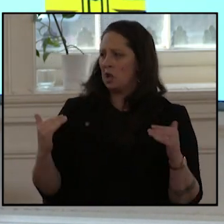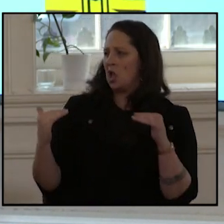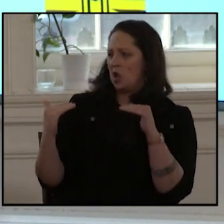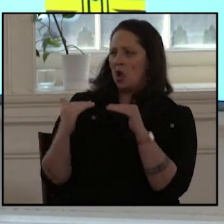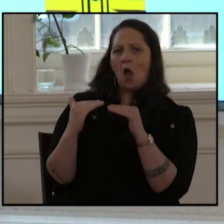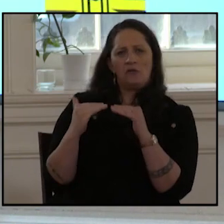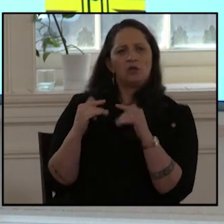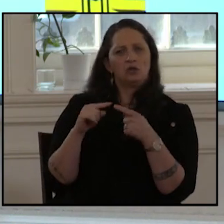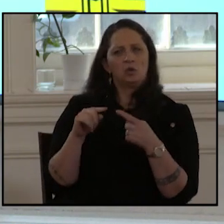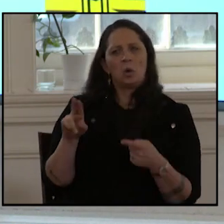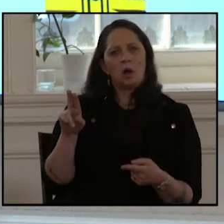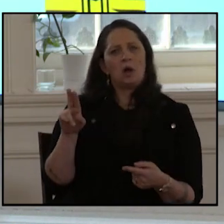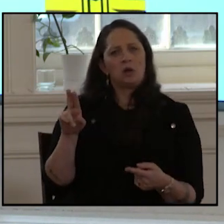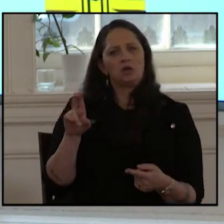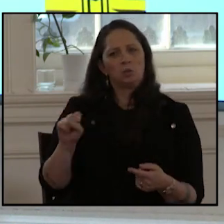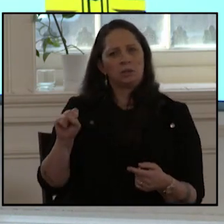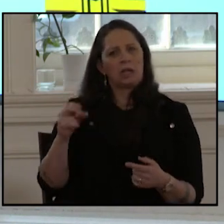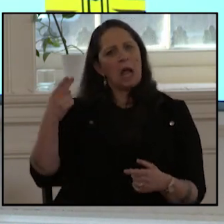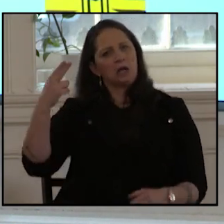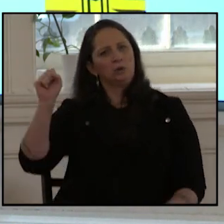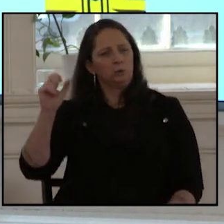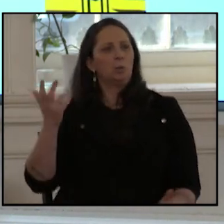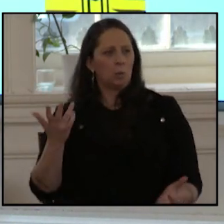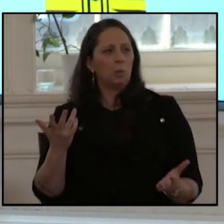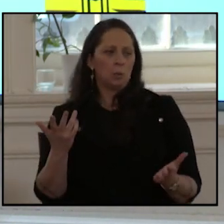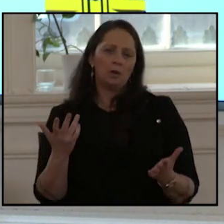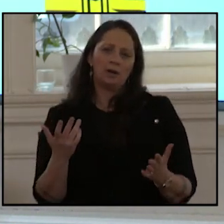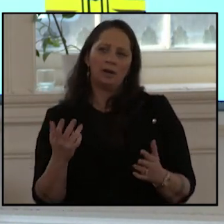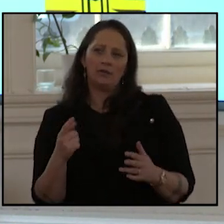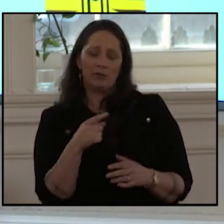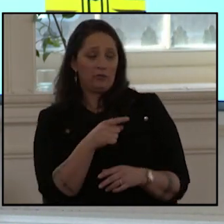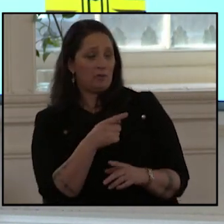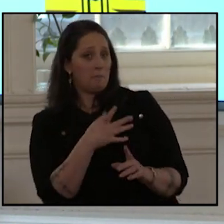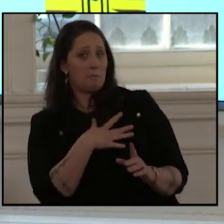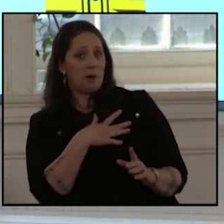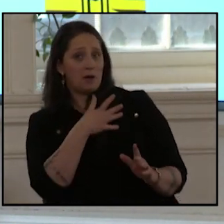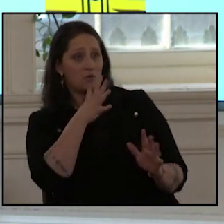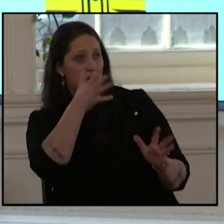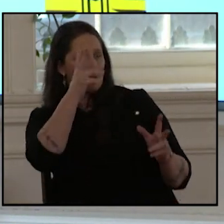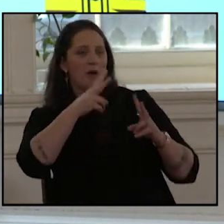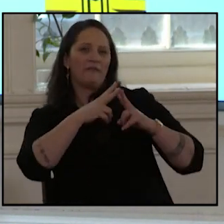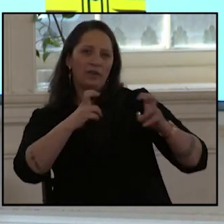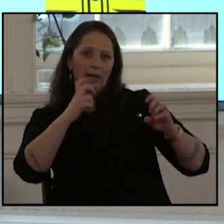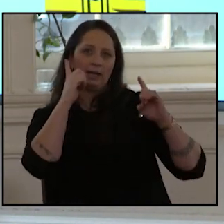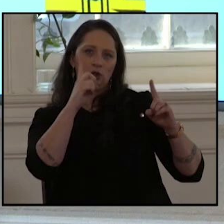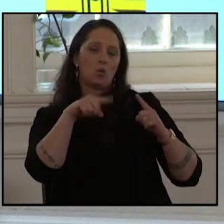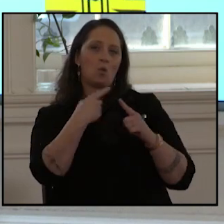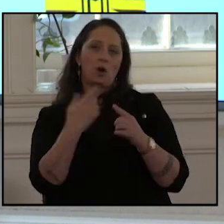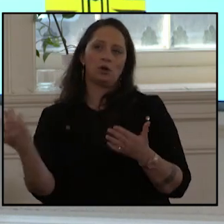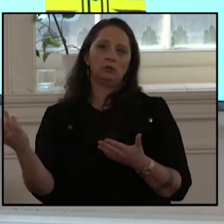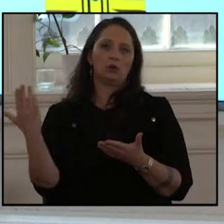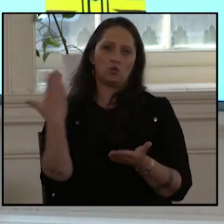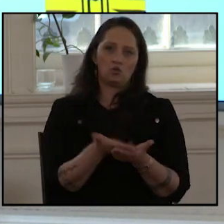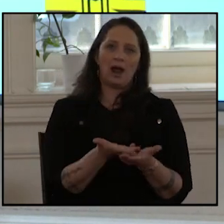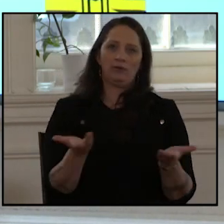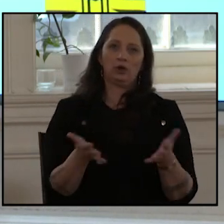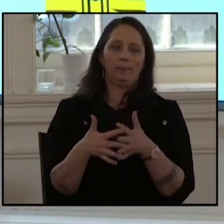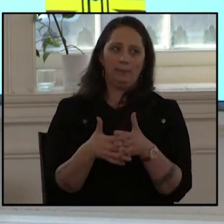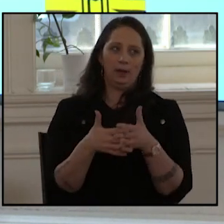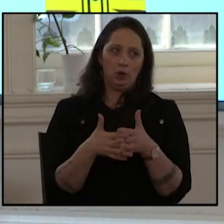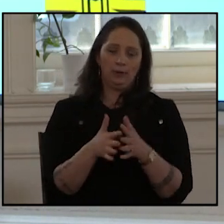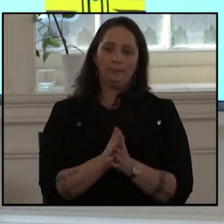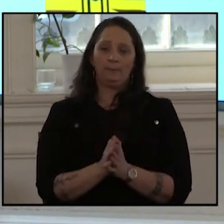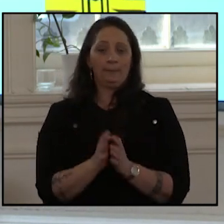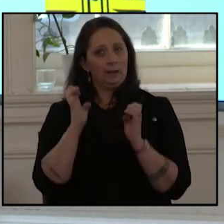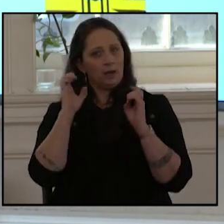here. So they were very educated when they got here.